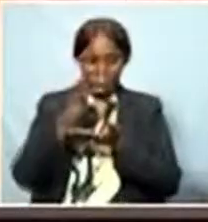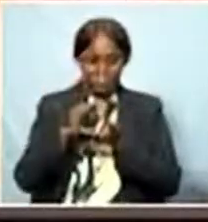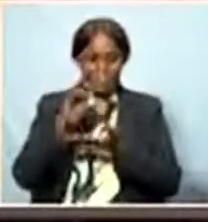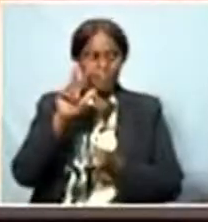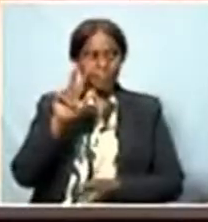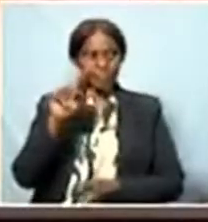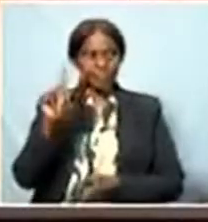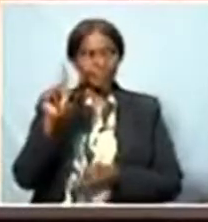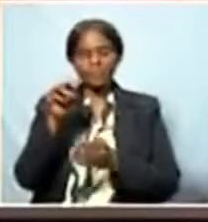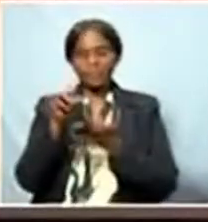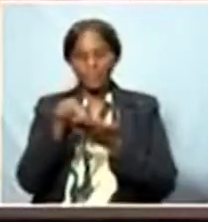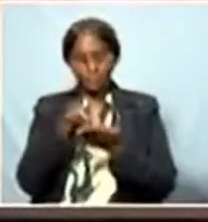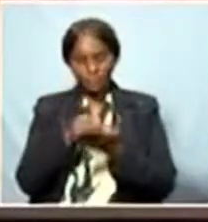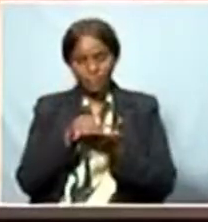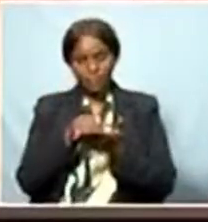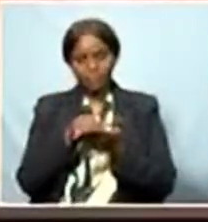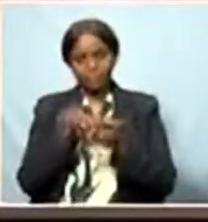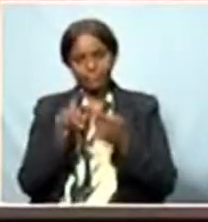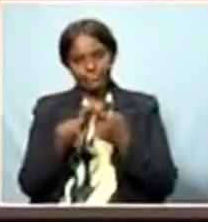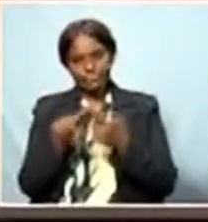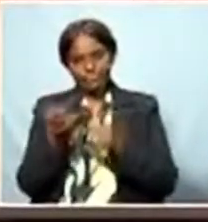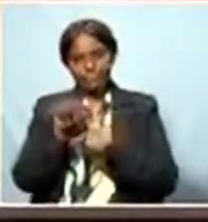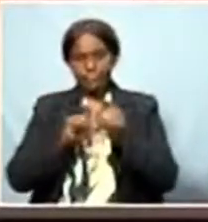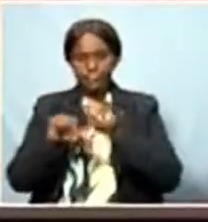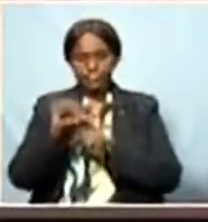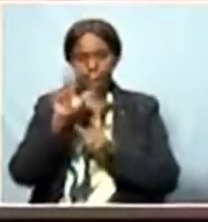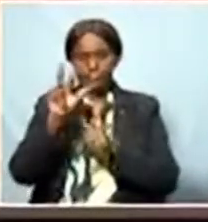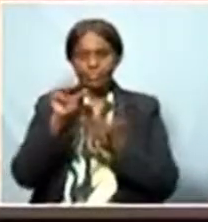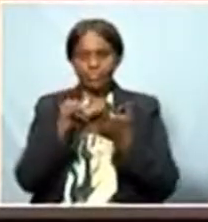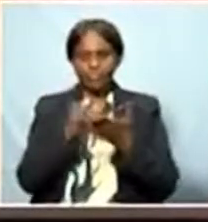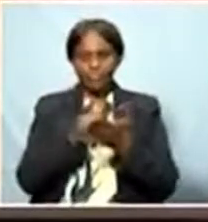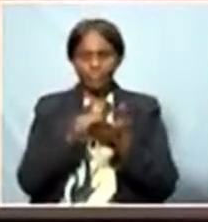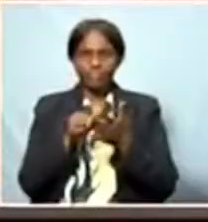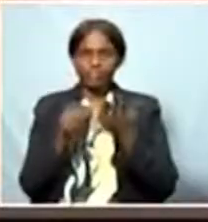million to around 3 million.